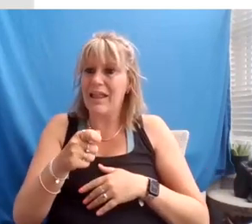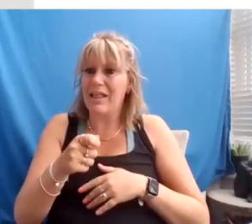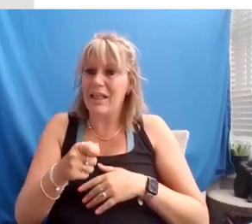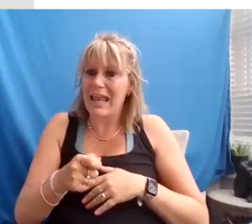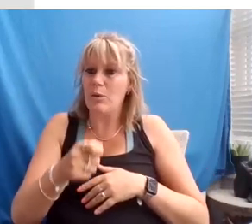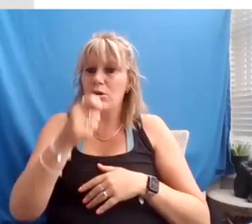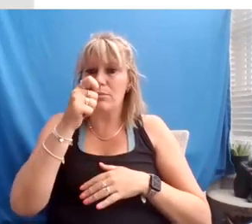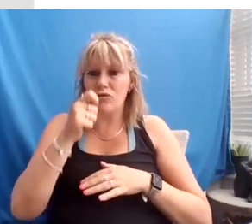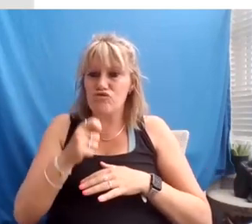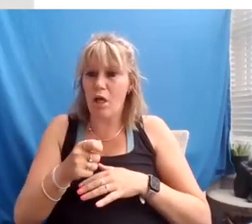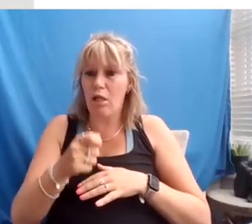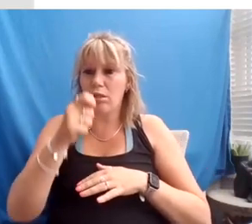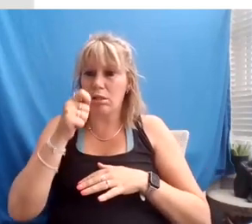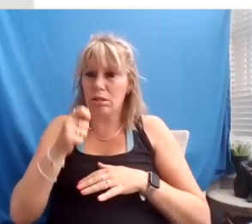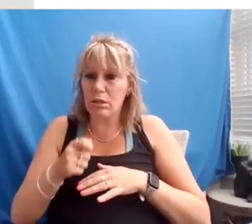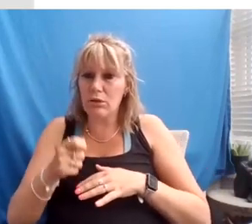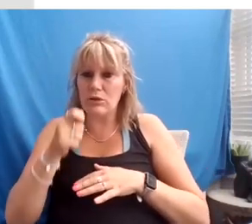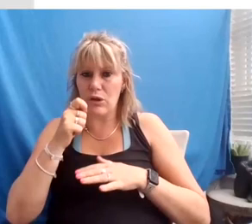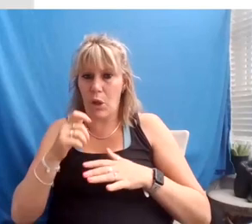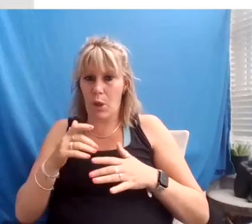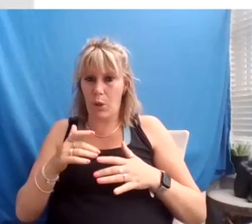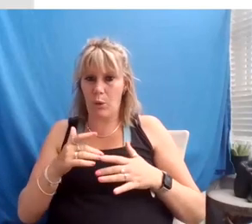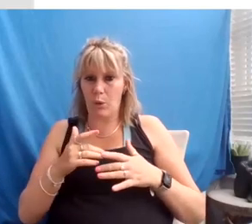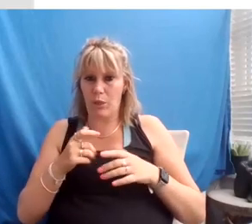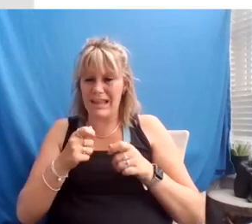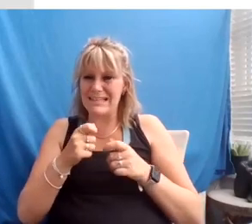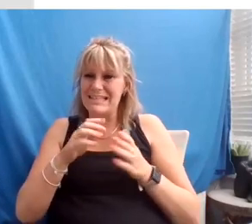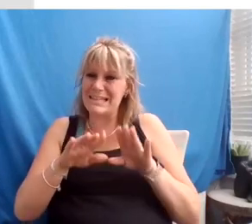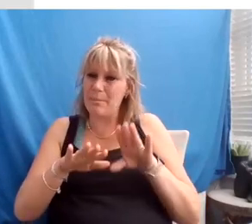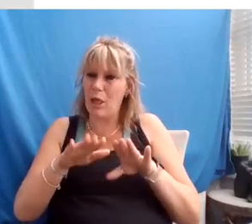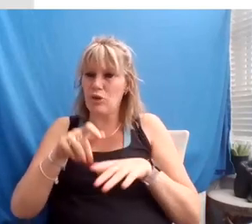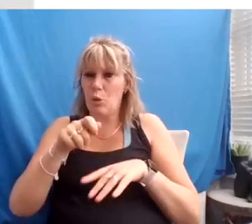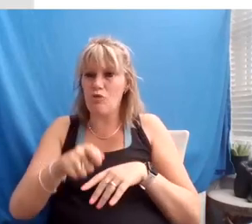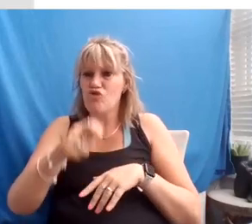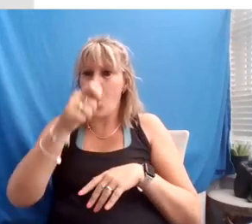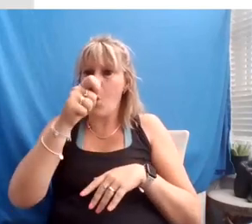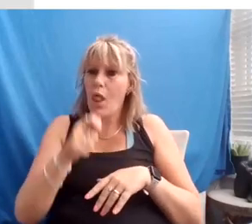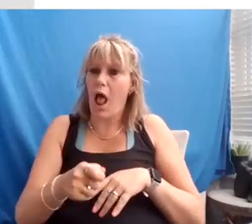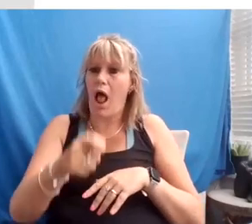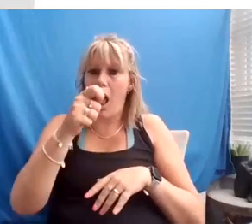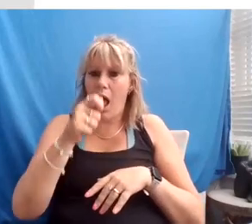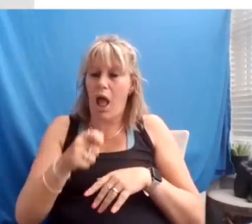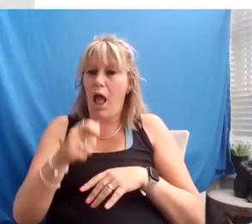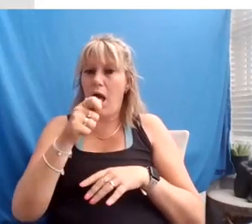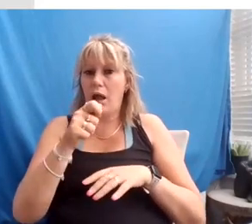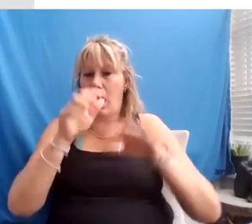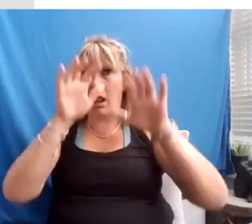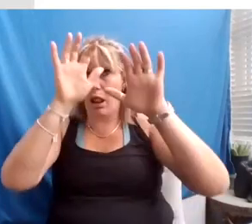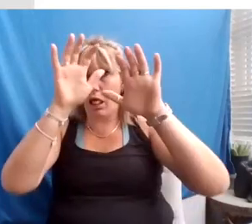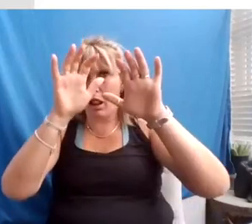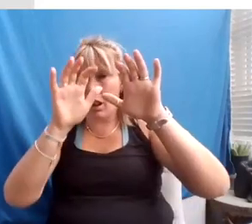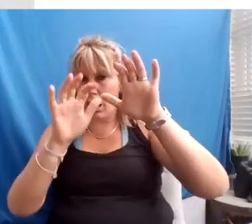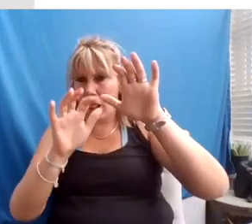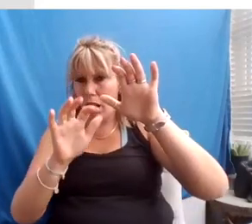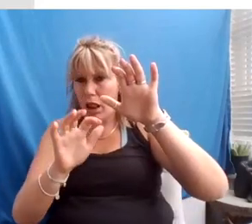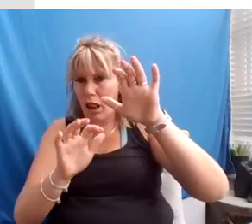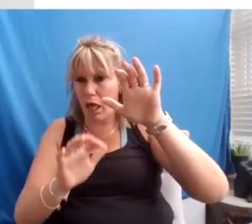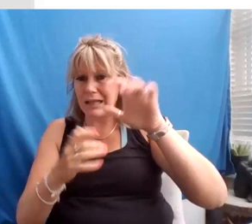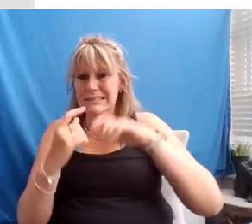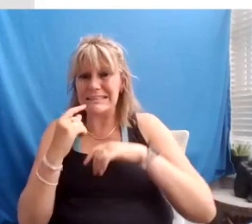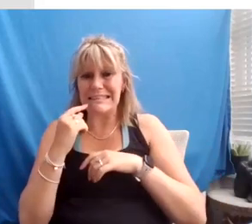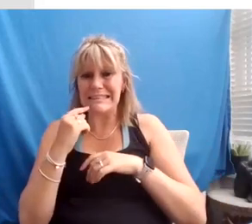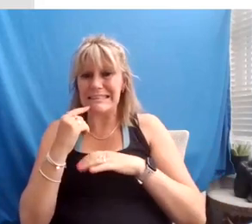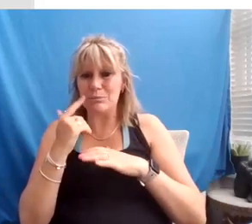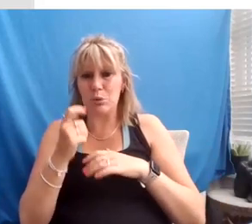the impressions of the roller. And it's just so simple, really, just a few